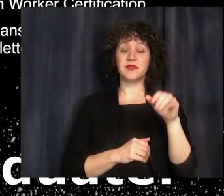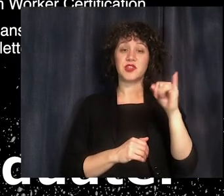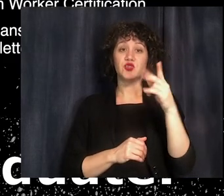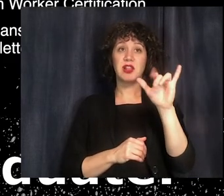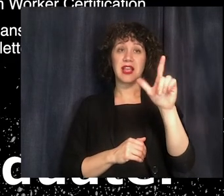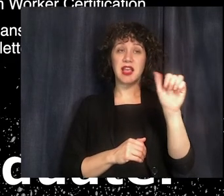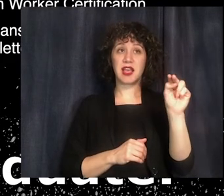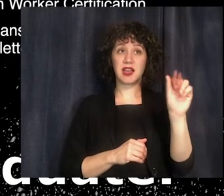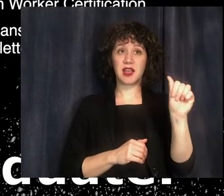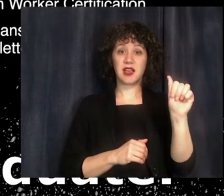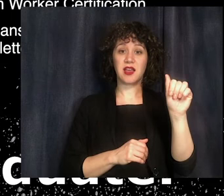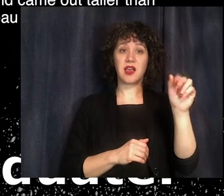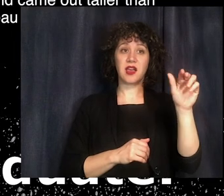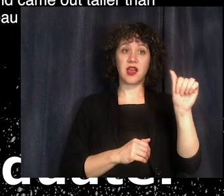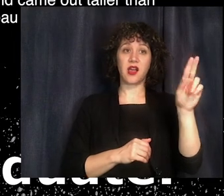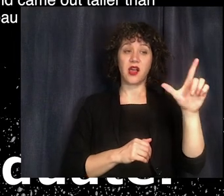Juliana All.